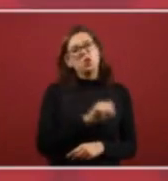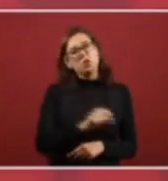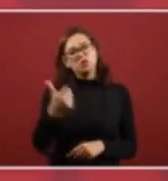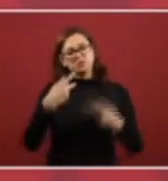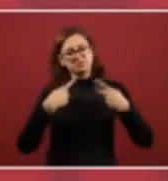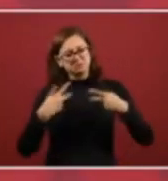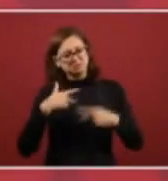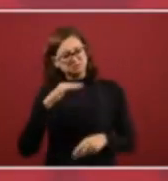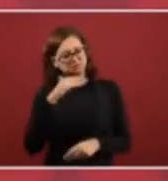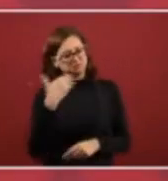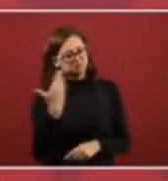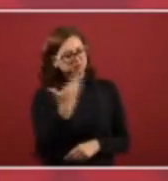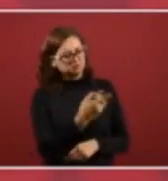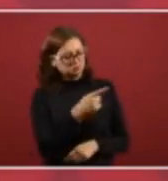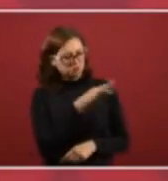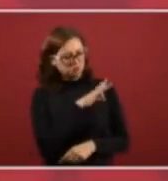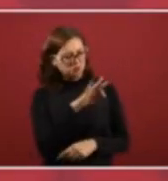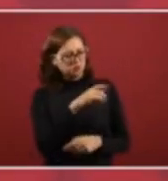and they were buying it.